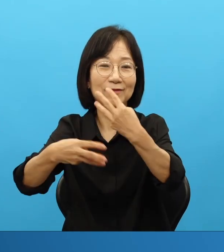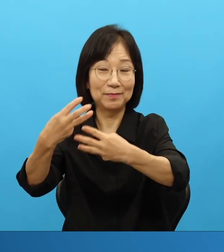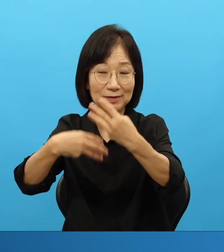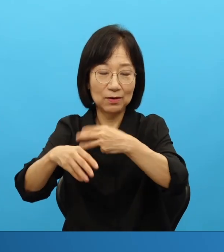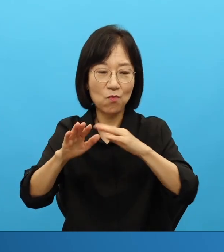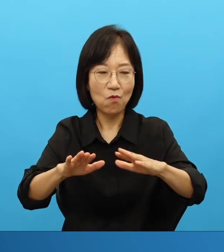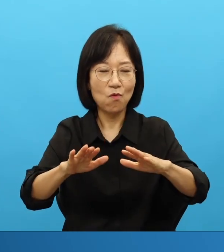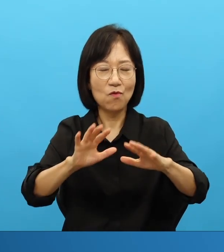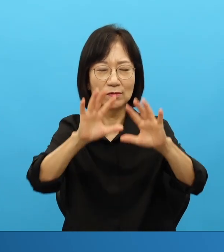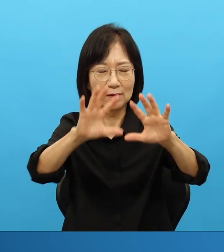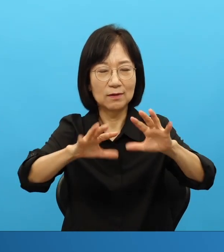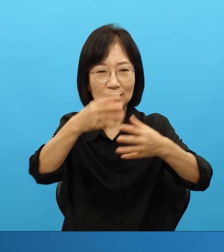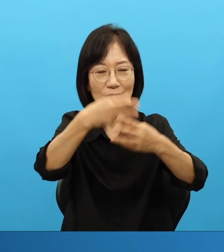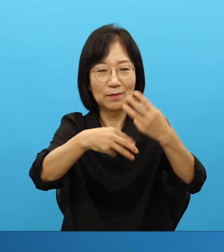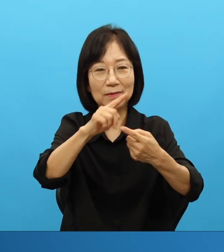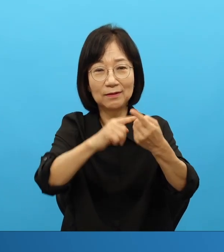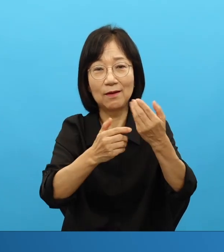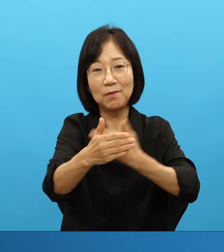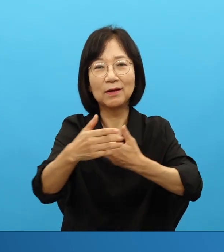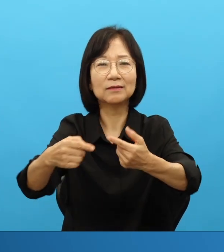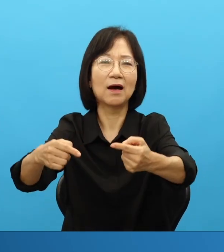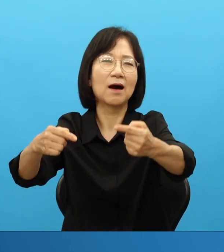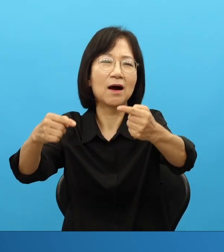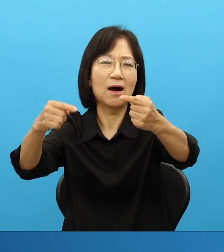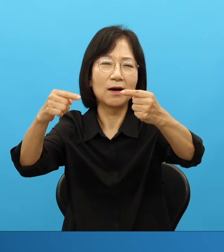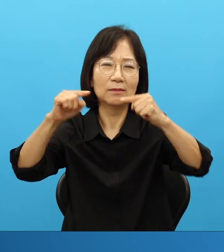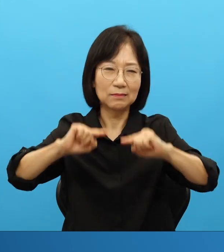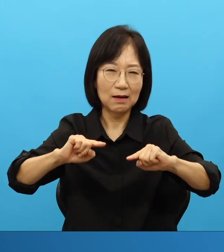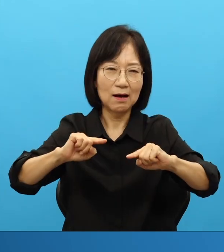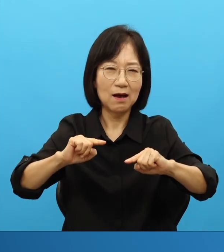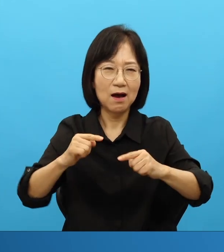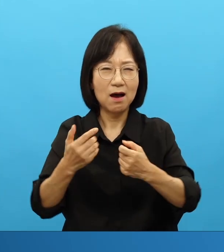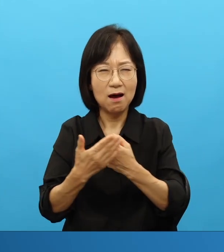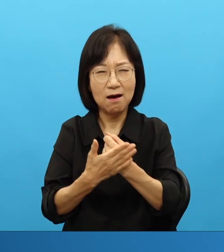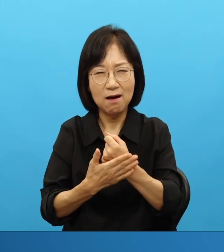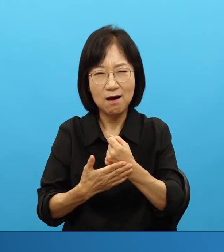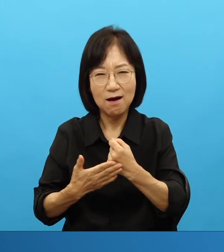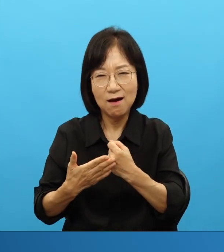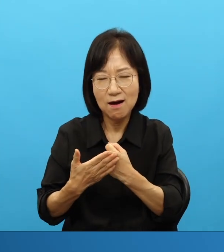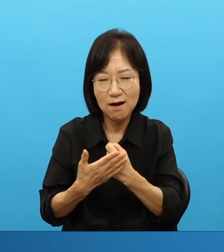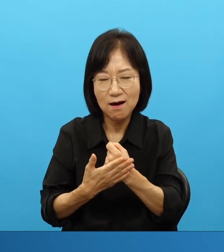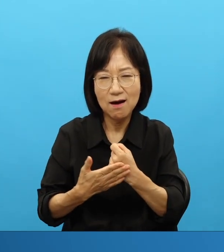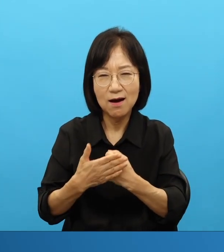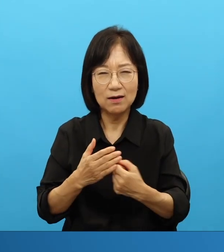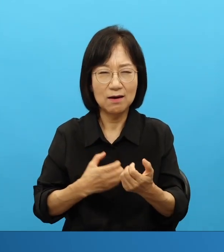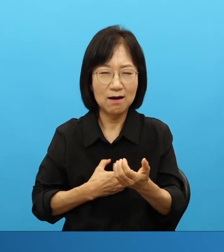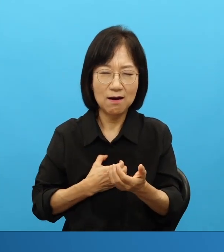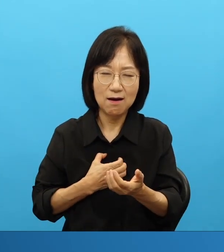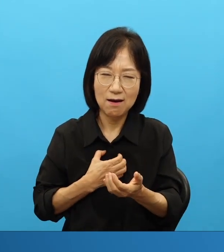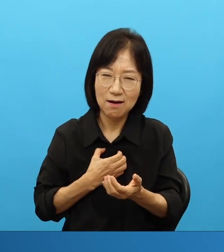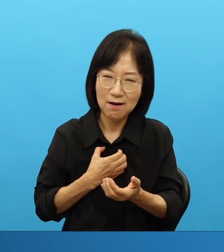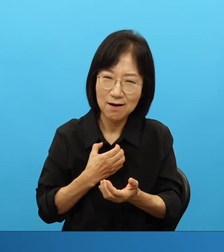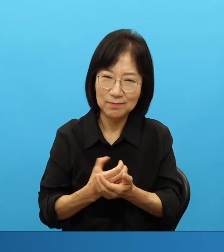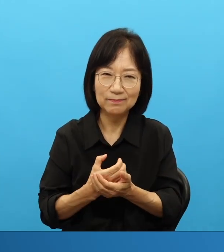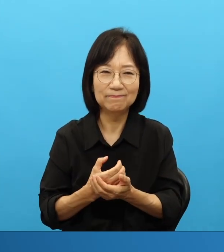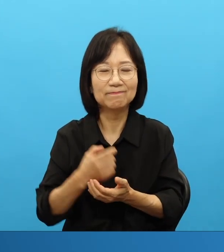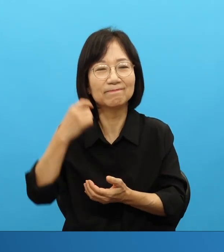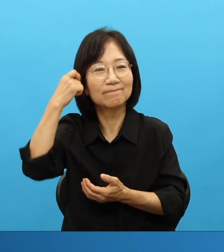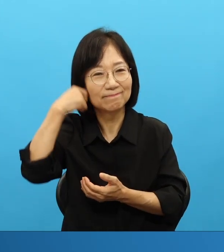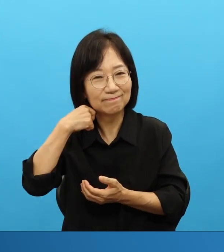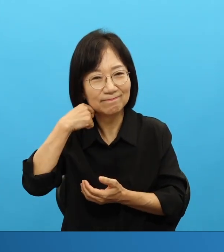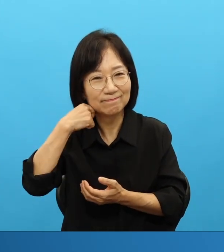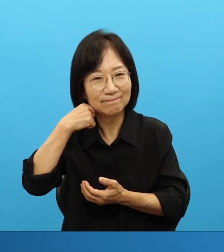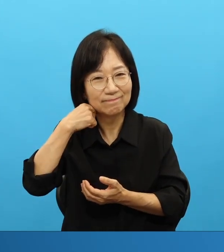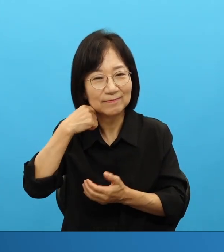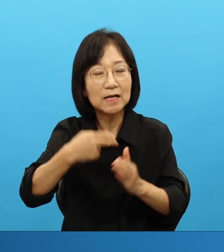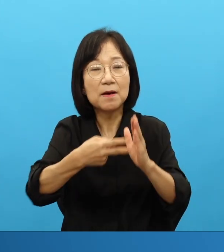from Oceania, particularly from Vanuatu, attending the remnant conference. Please continue to